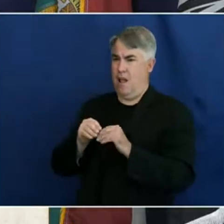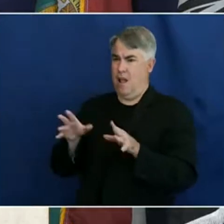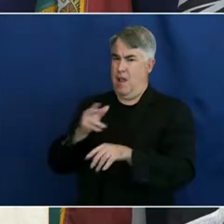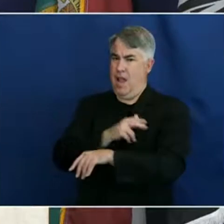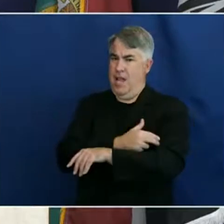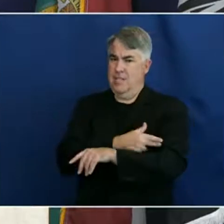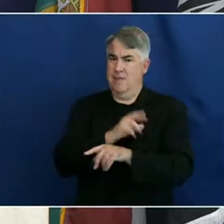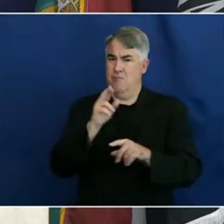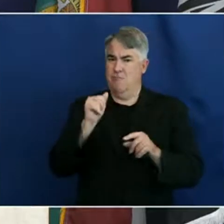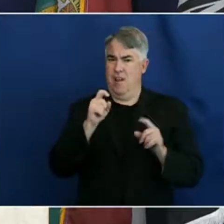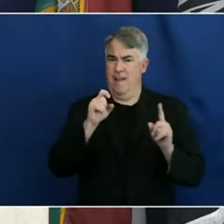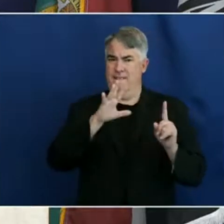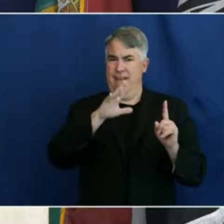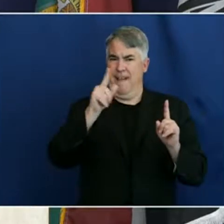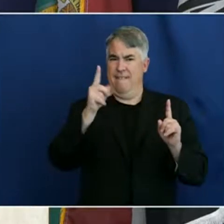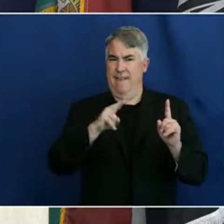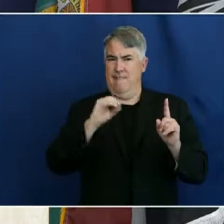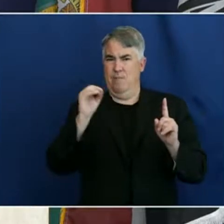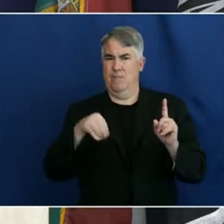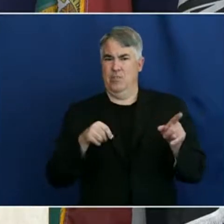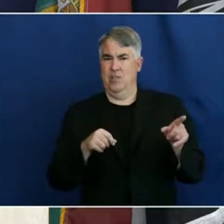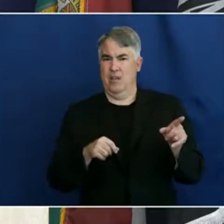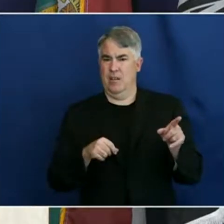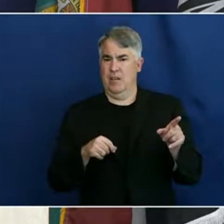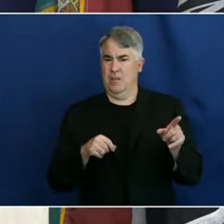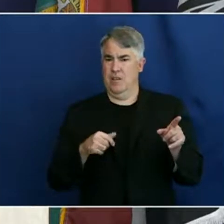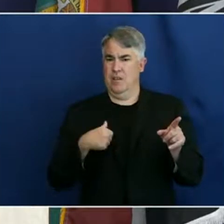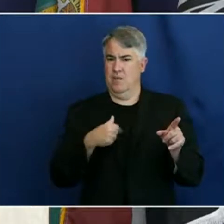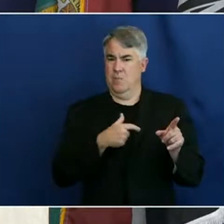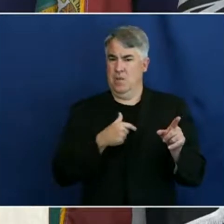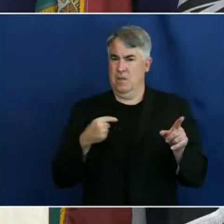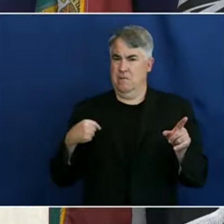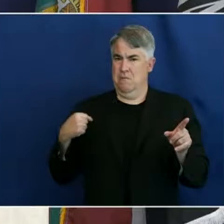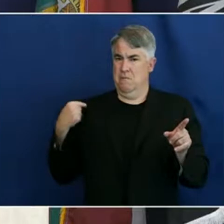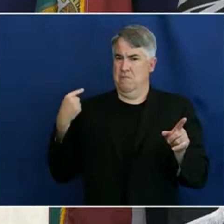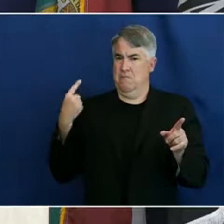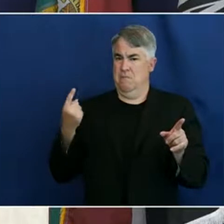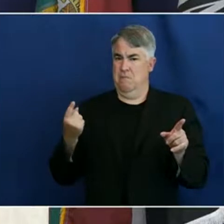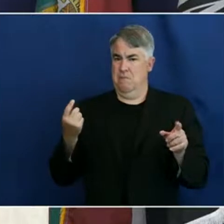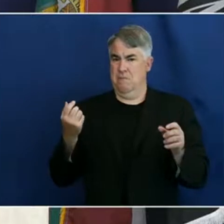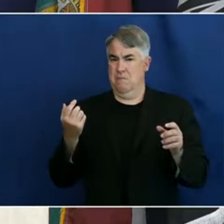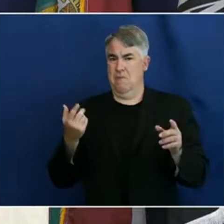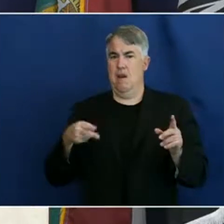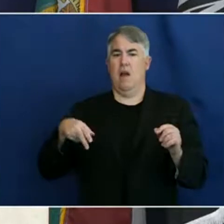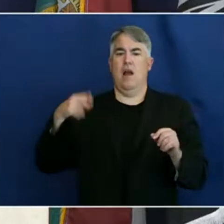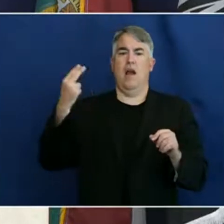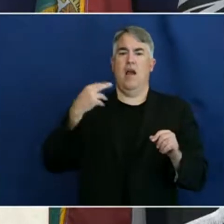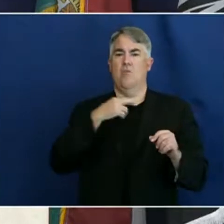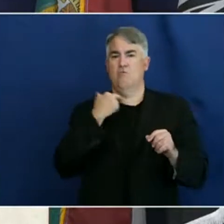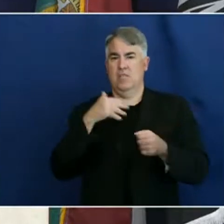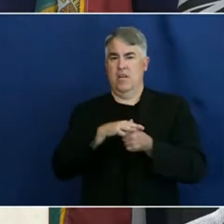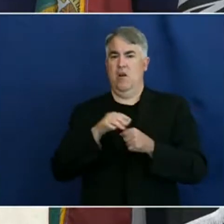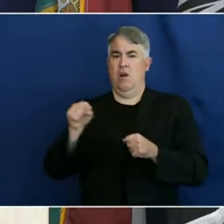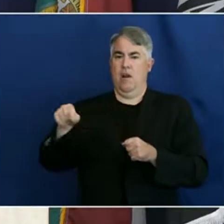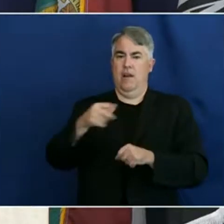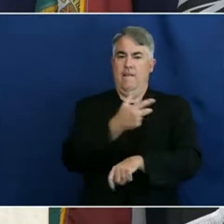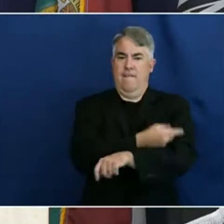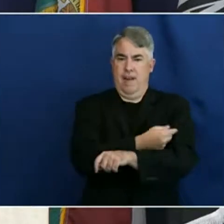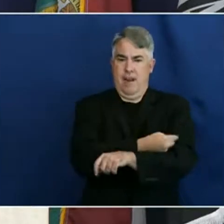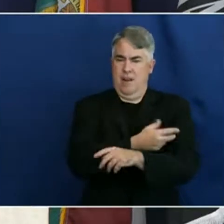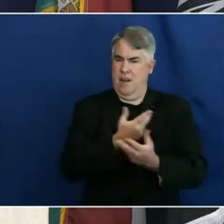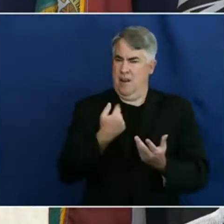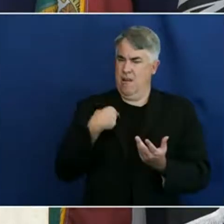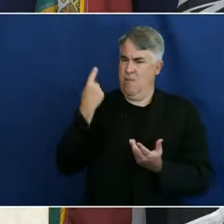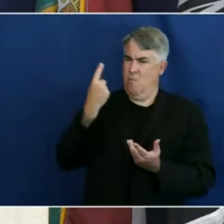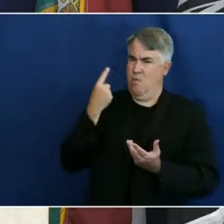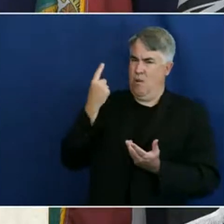been 5.5%. But, as so many people in the high-risk area have been vaccinated, I wonder what that's come down